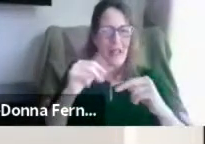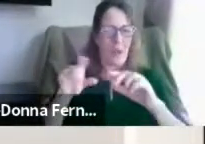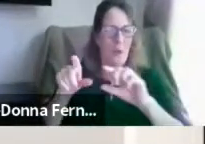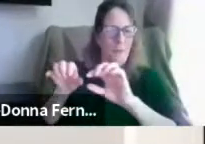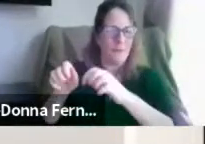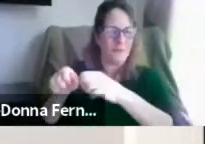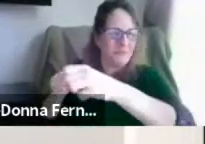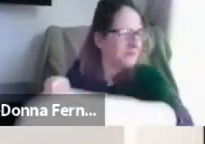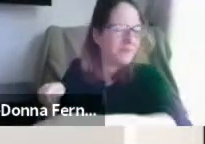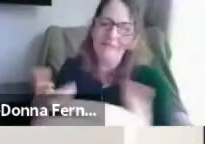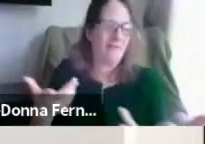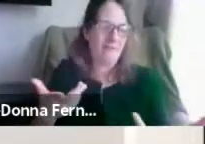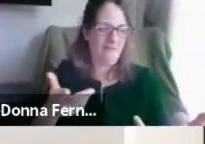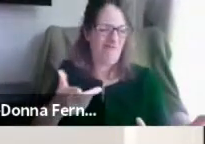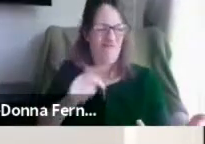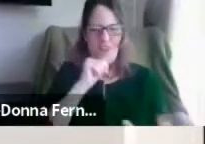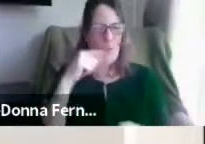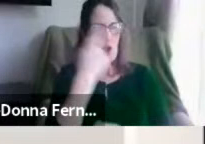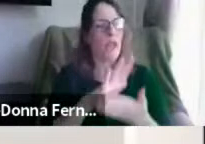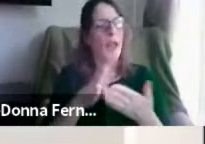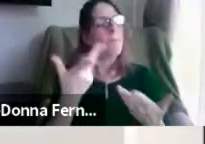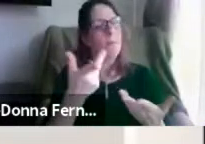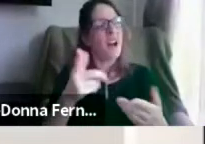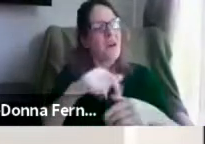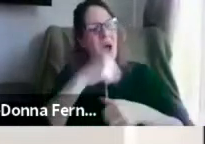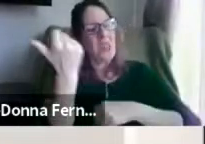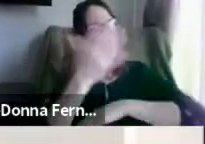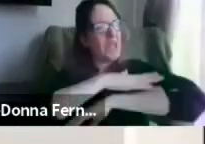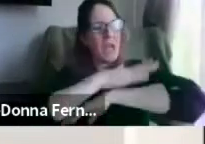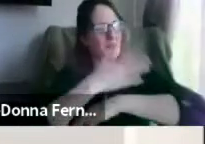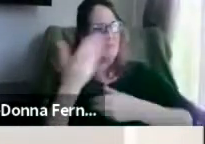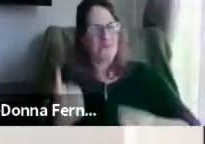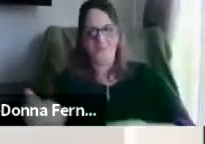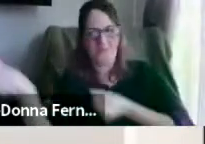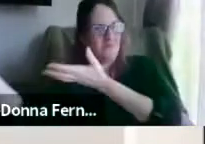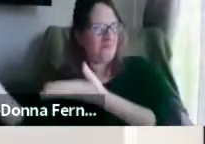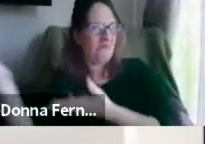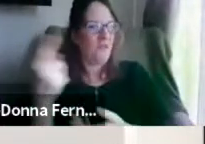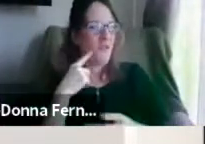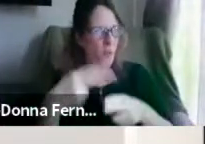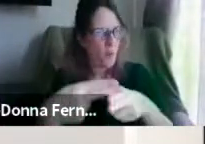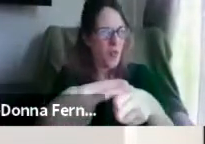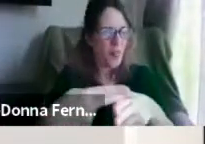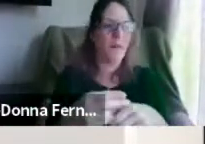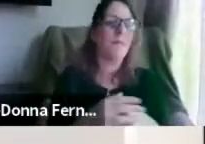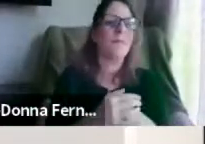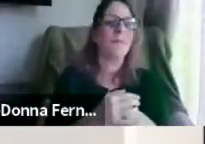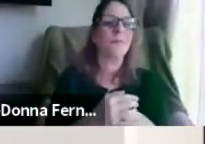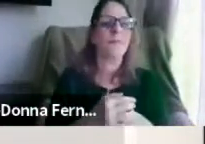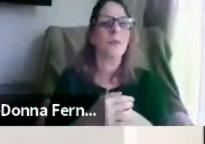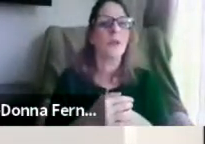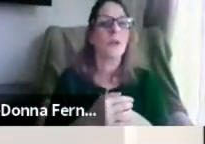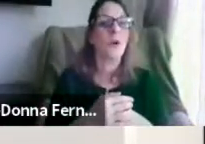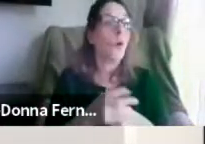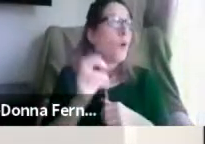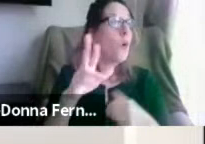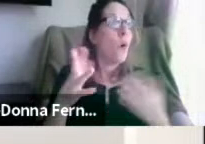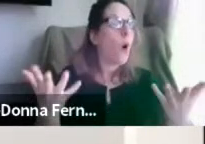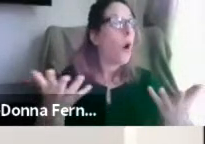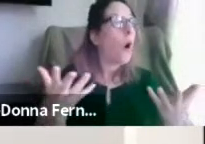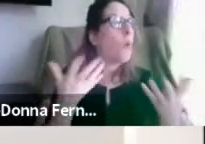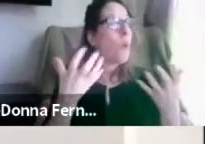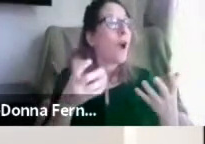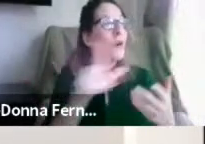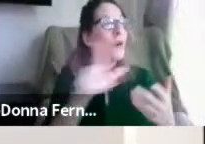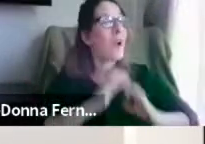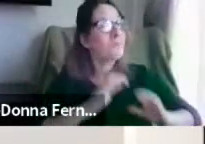space, move those extra tables out. Run promotions. Consider doing giveaways just to get your regulars back in